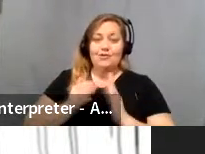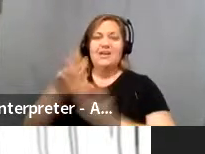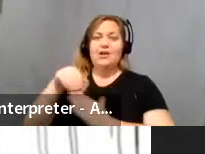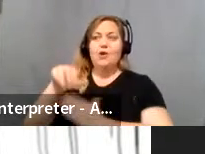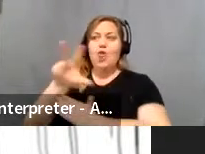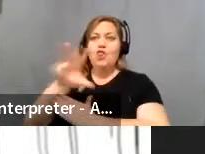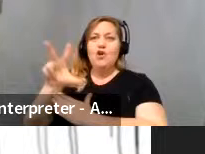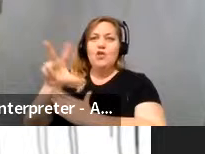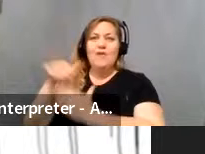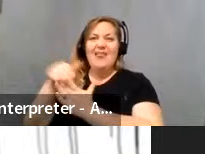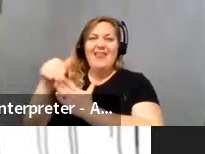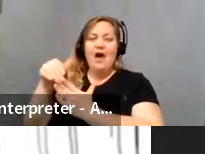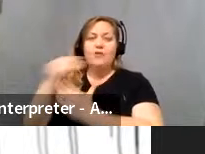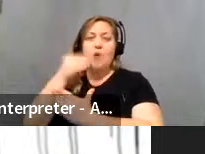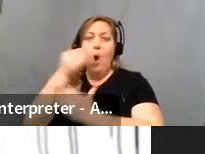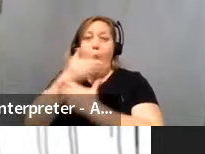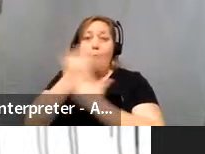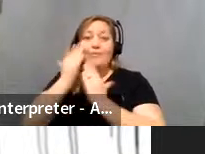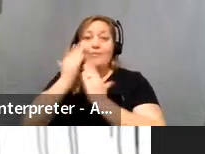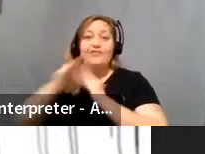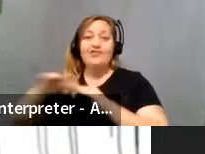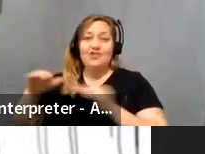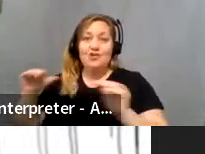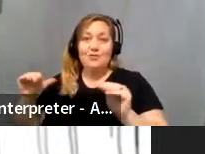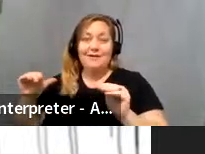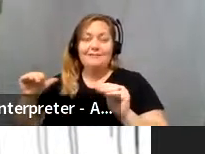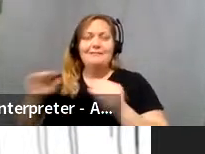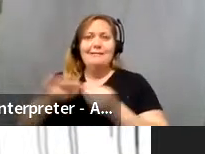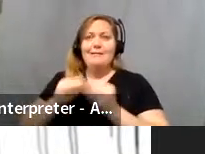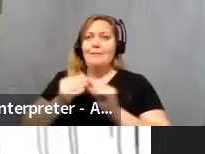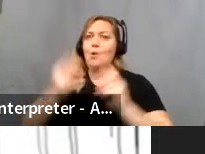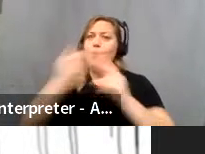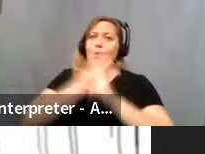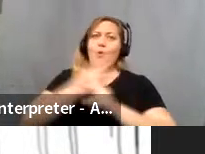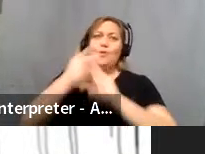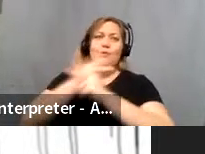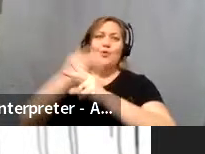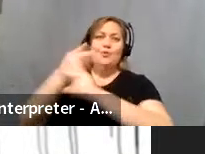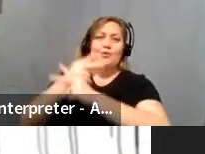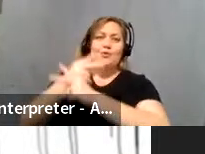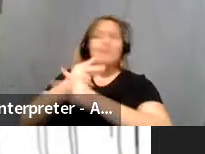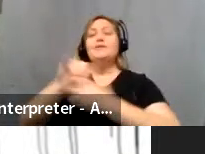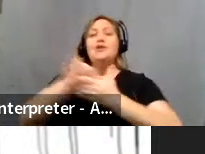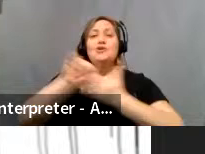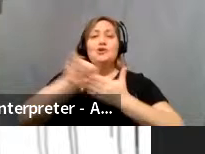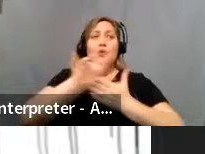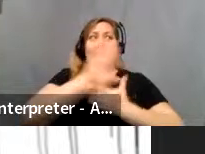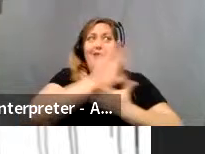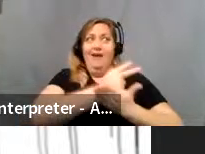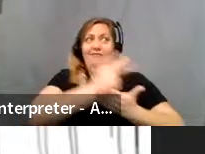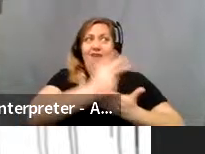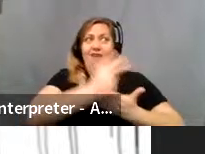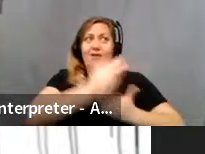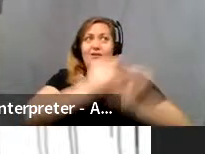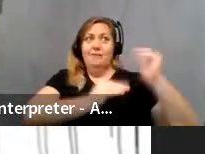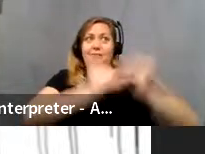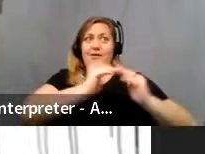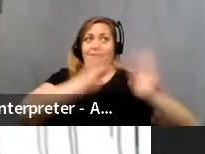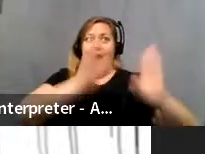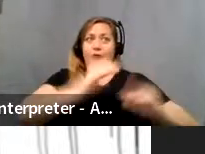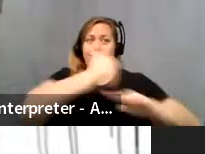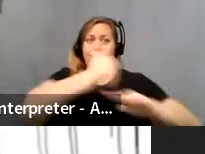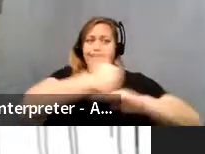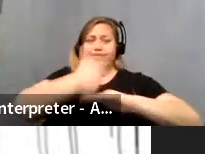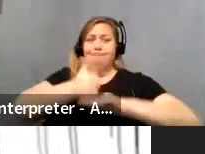homeless children. And these numbers are getting worse each year, in part because of New York City's failure to build homes for the people who need them.